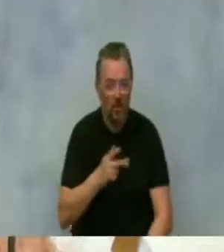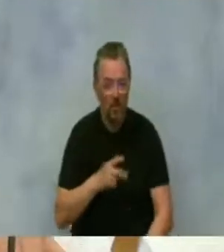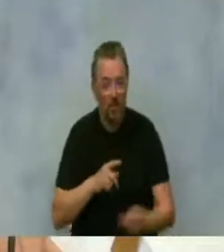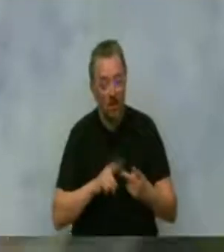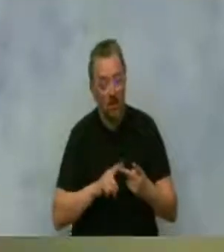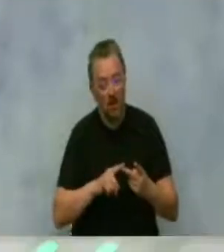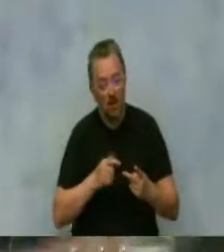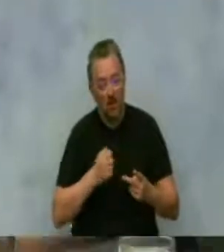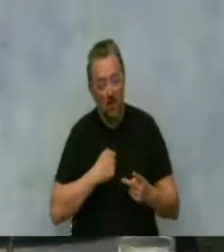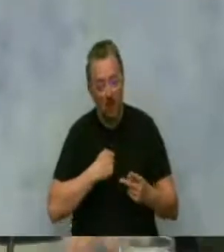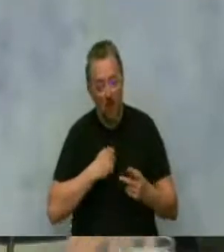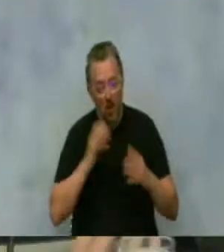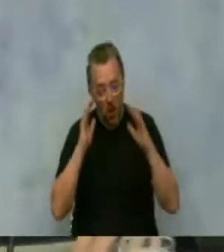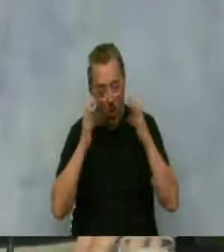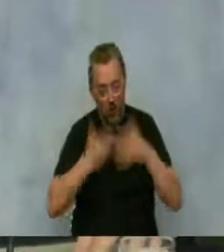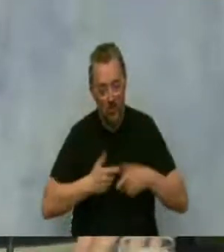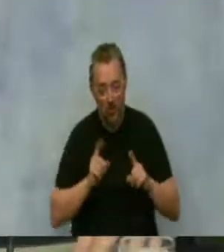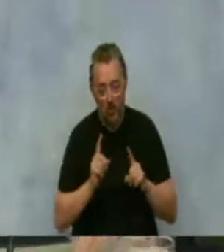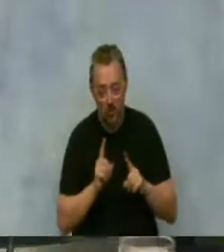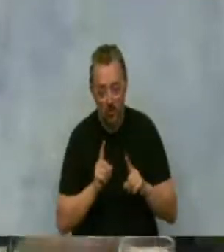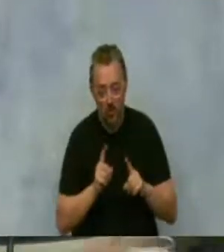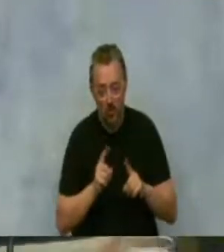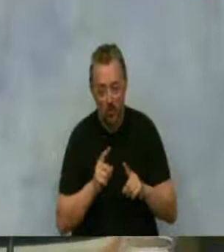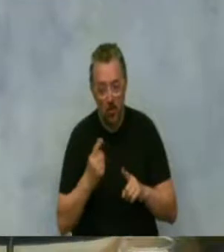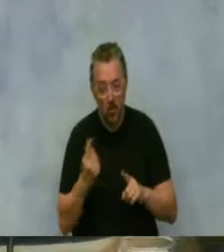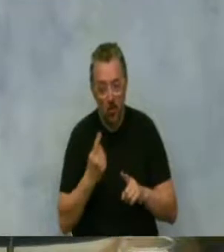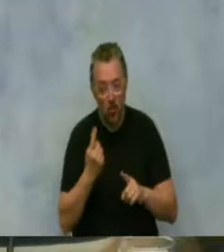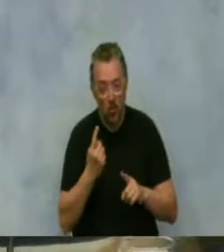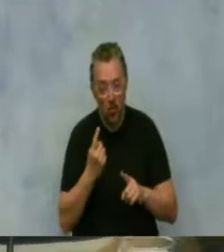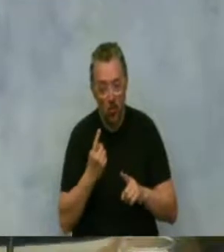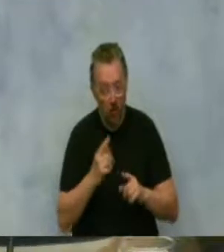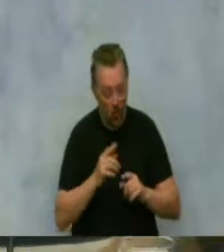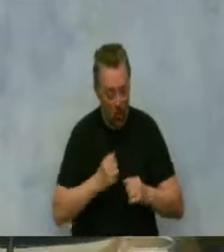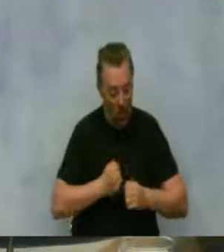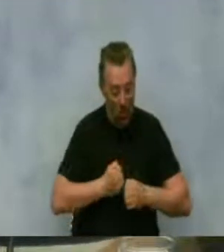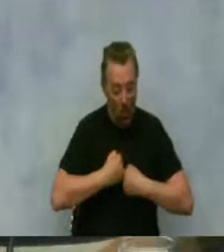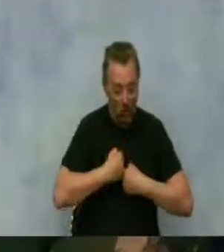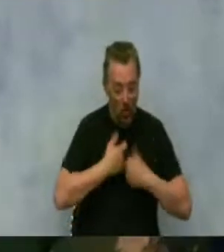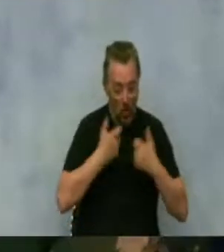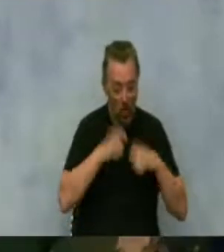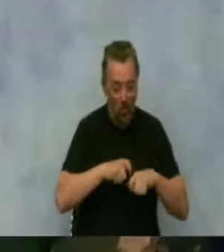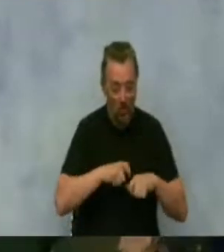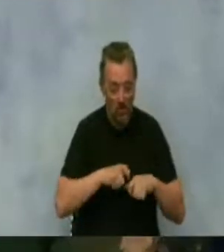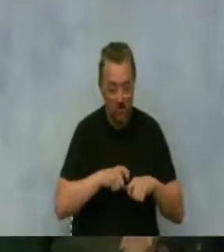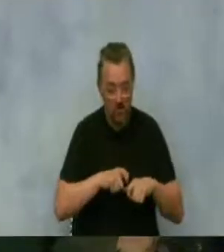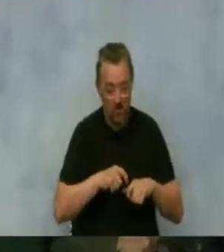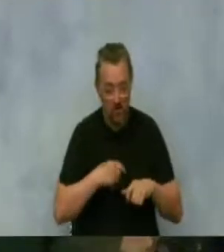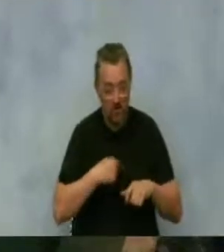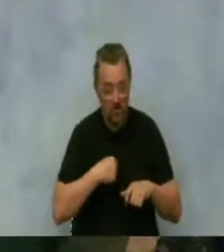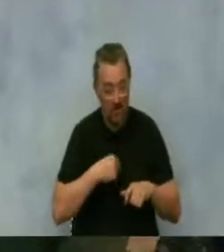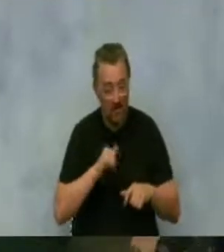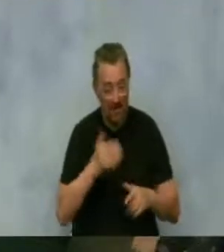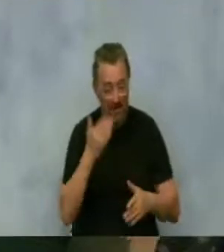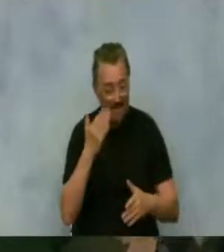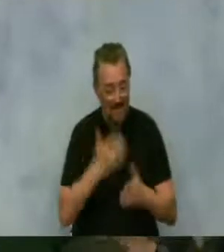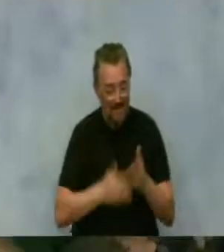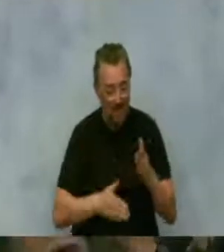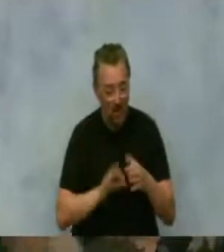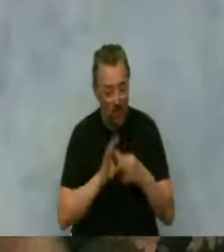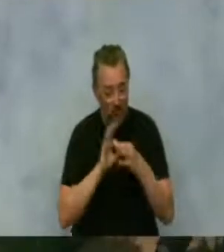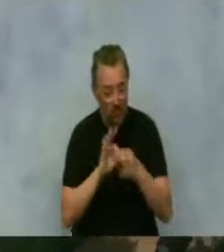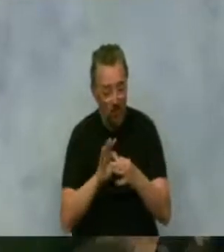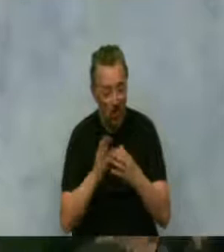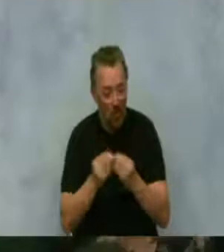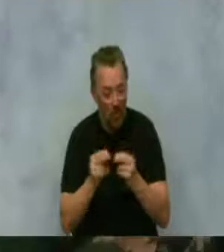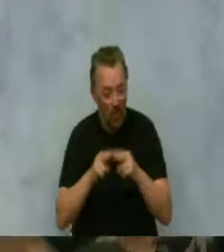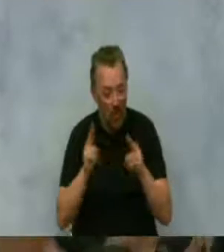concern in regard to people who are owner-occupiers is that they will never have perhaps dealt with housing. You know,